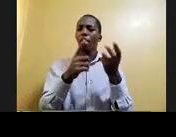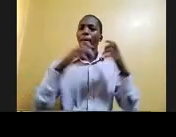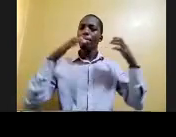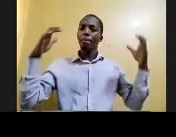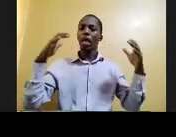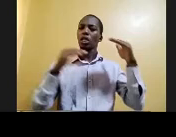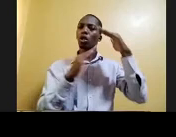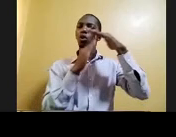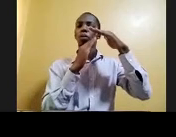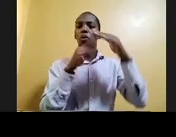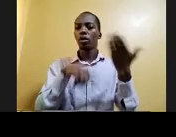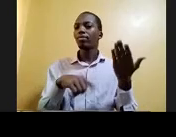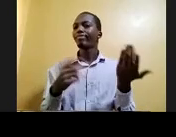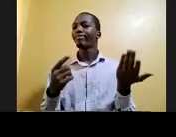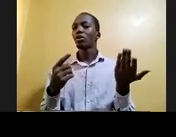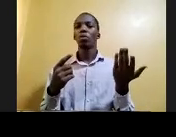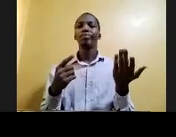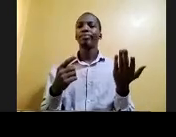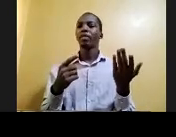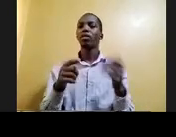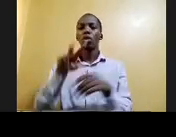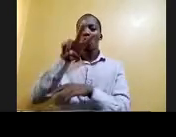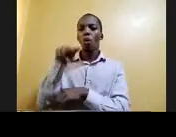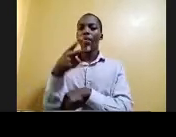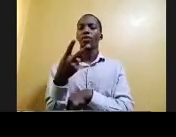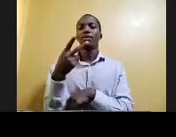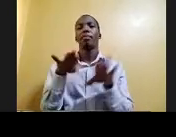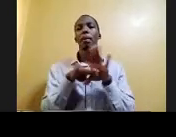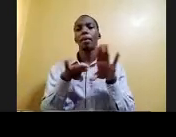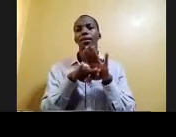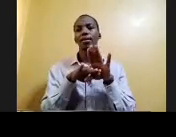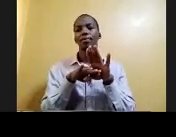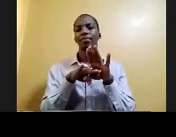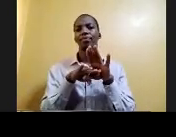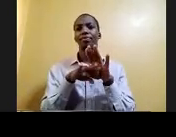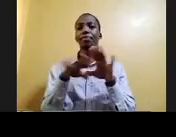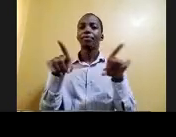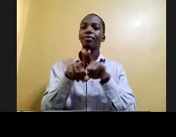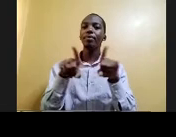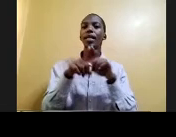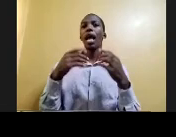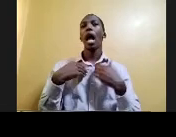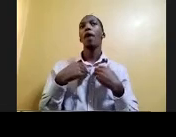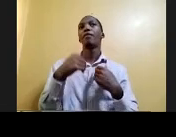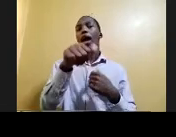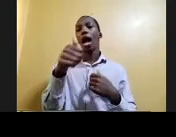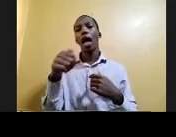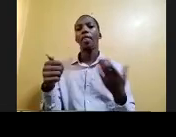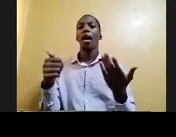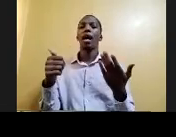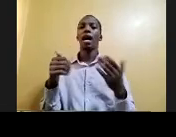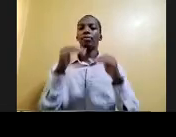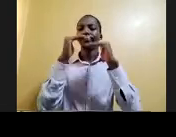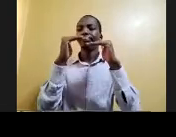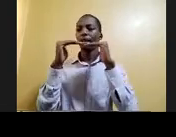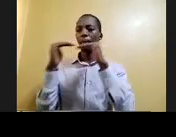a restriction, will be limited to 2,000 members. There also are some other potential limits to the scale that